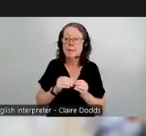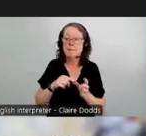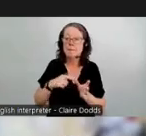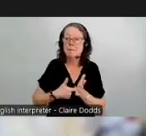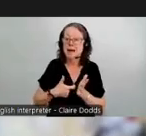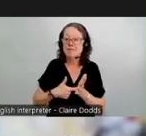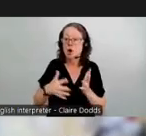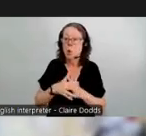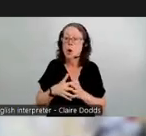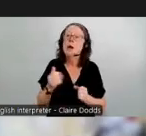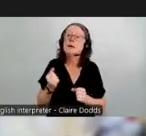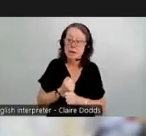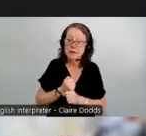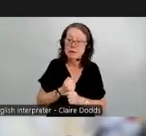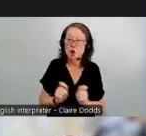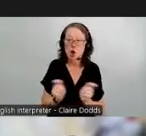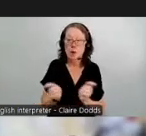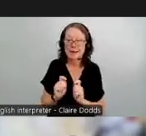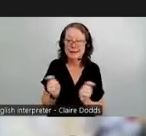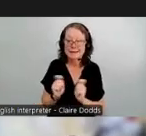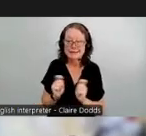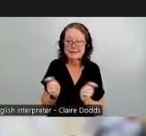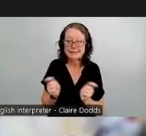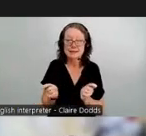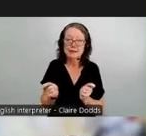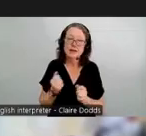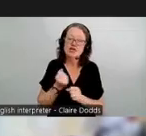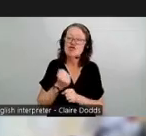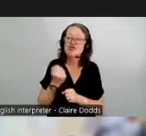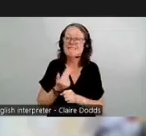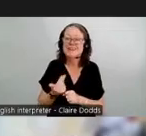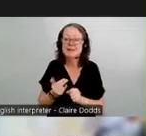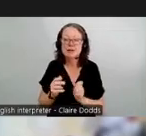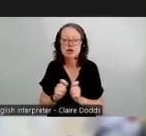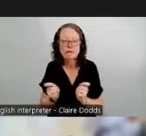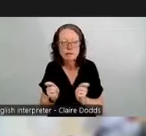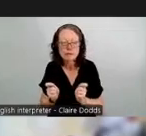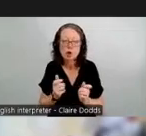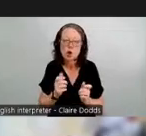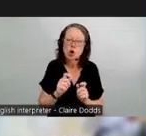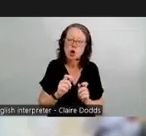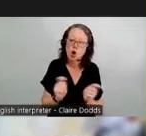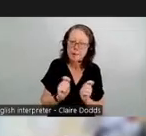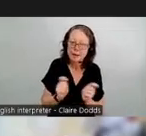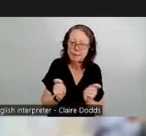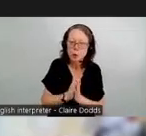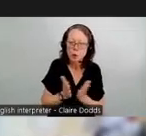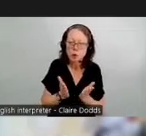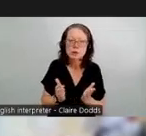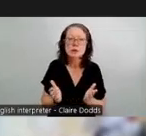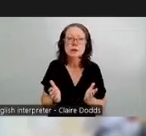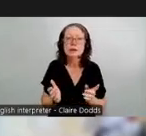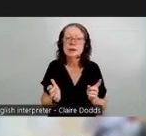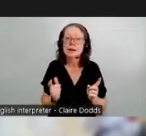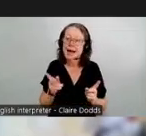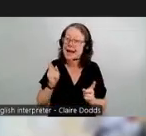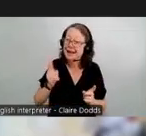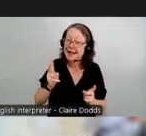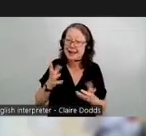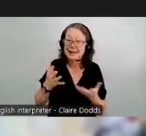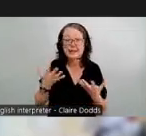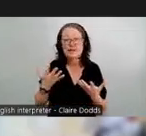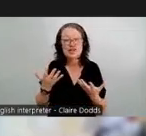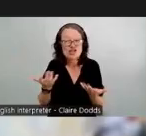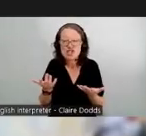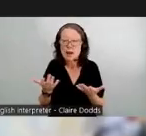town-wide celebration of comic books, graphic novels, and all of that involved. So again, that idea of just being integrated in